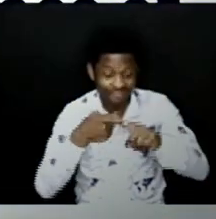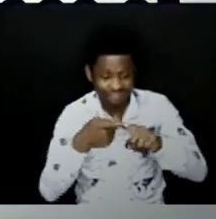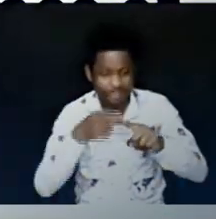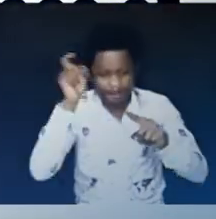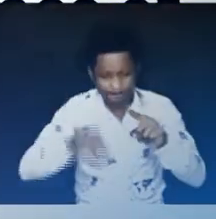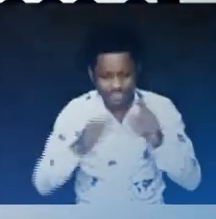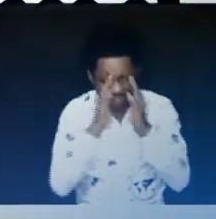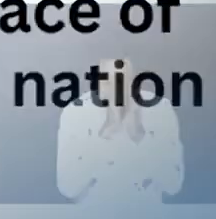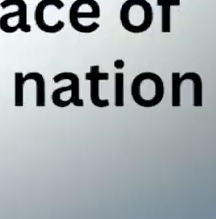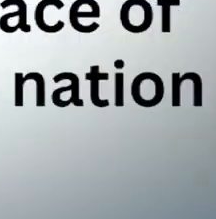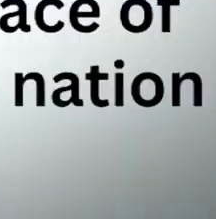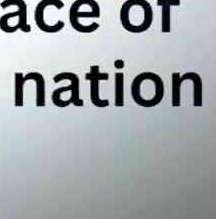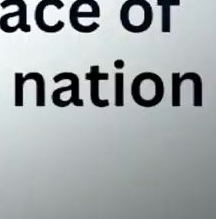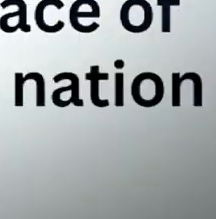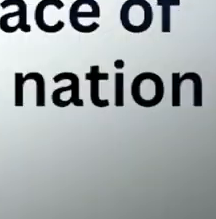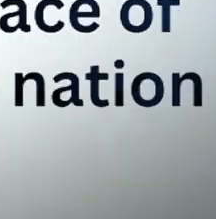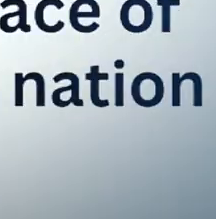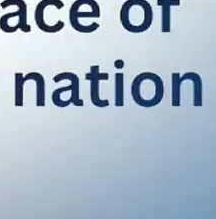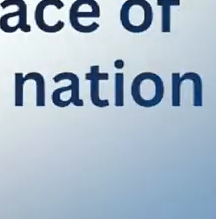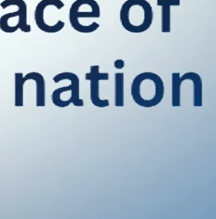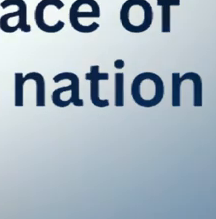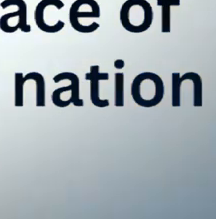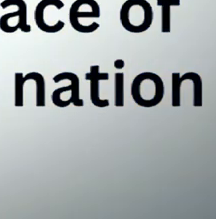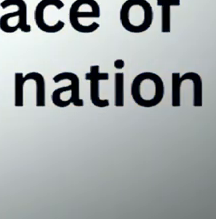peace of the nation. And